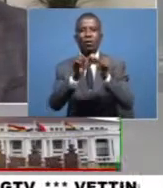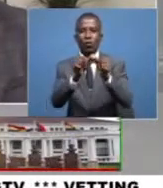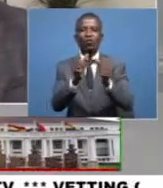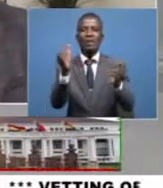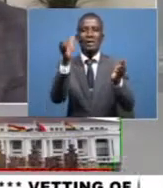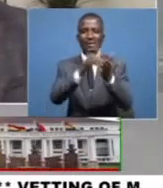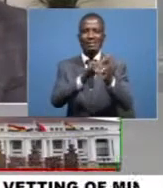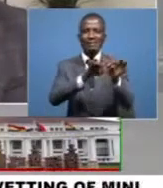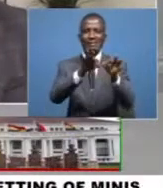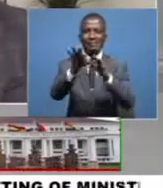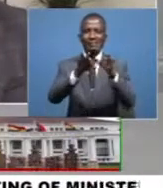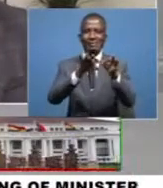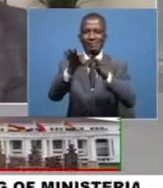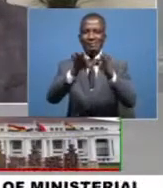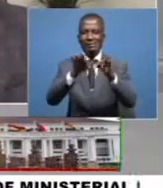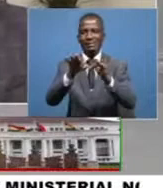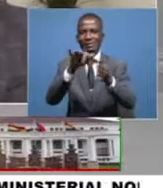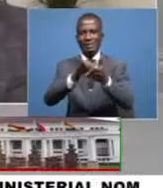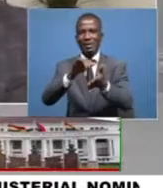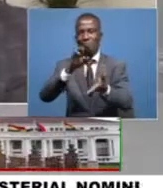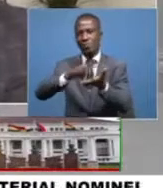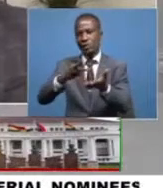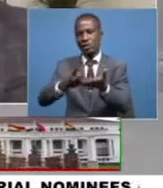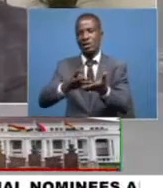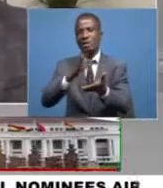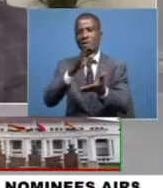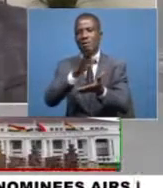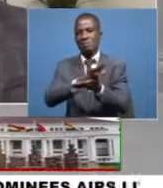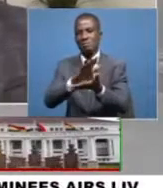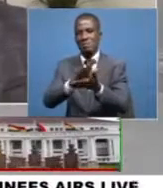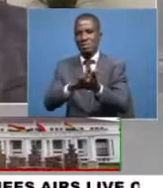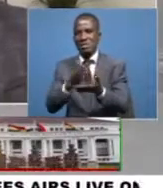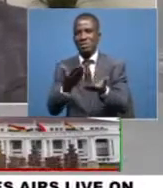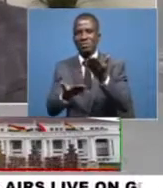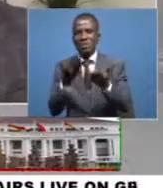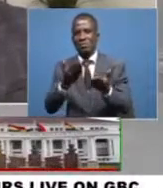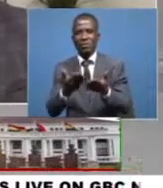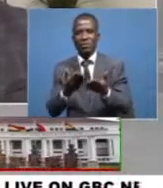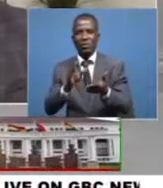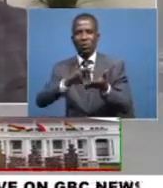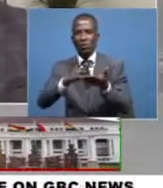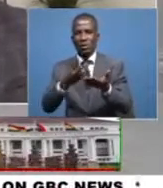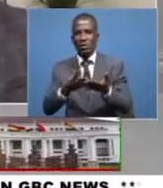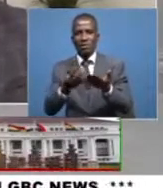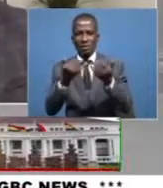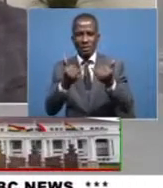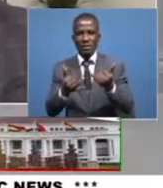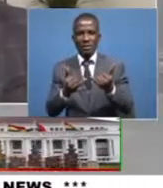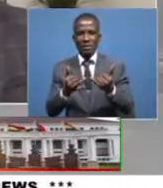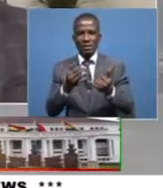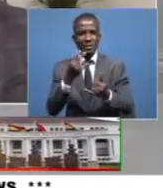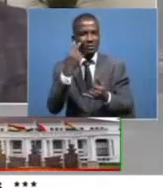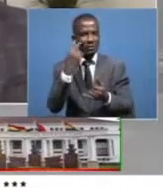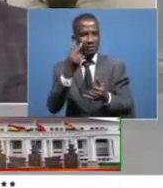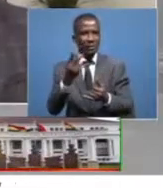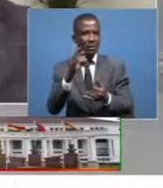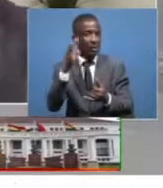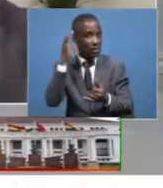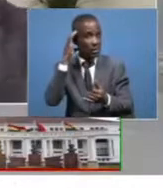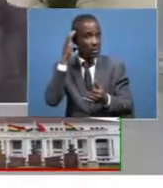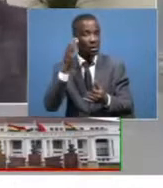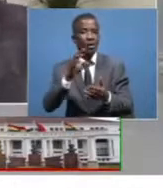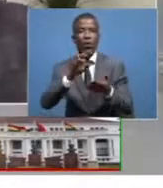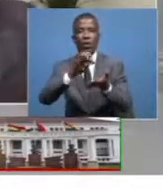to tender in that witness statement through maybe one of their previous witnesses as hearsay evidence. So that would be